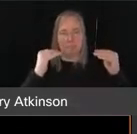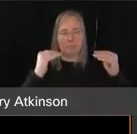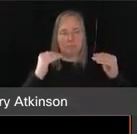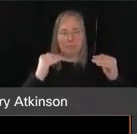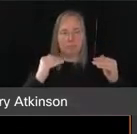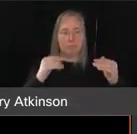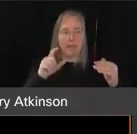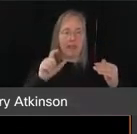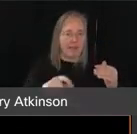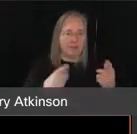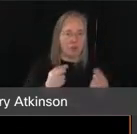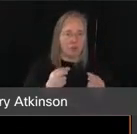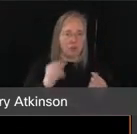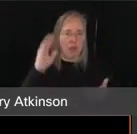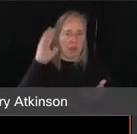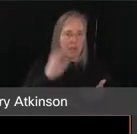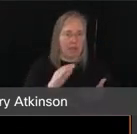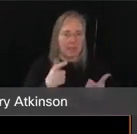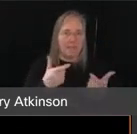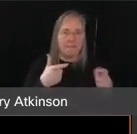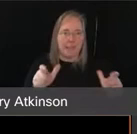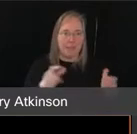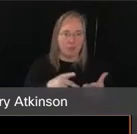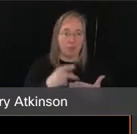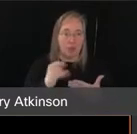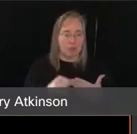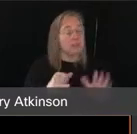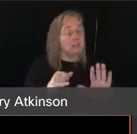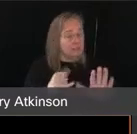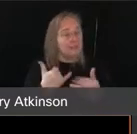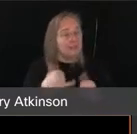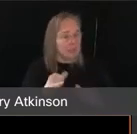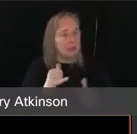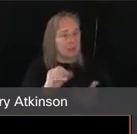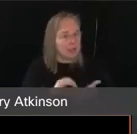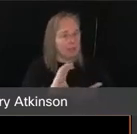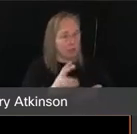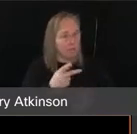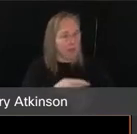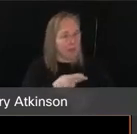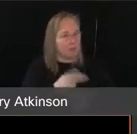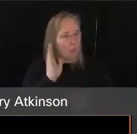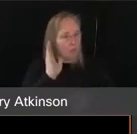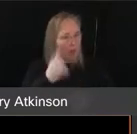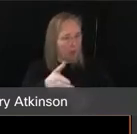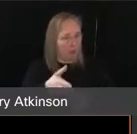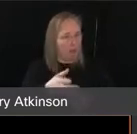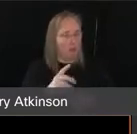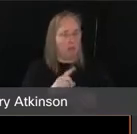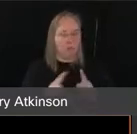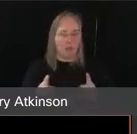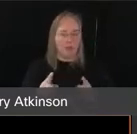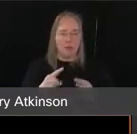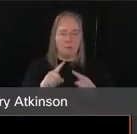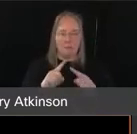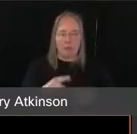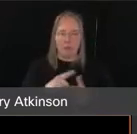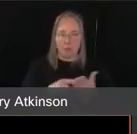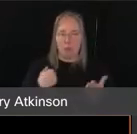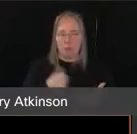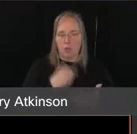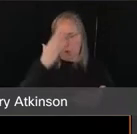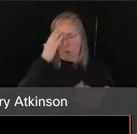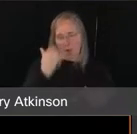to do fewer major projects there, although we'll still have capital maintenance, but based on what we know right now, we